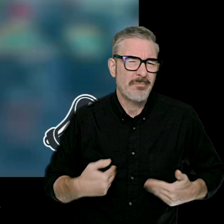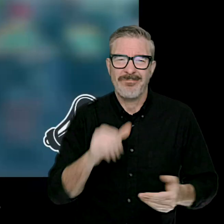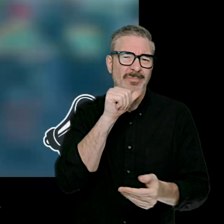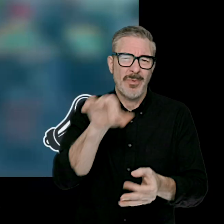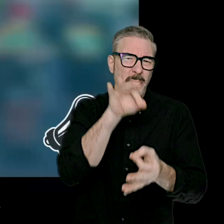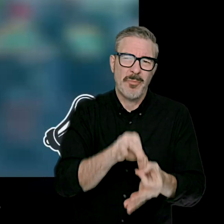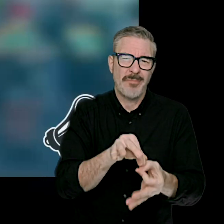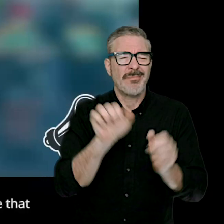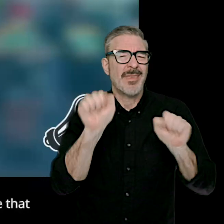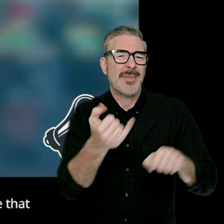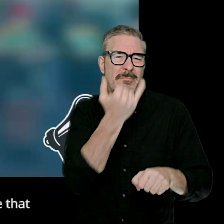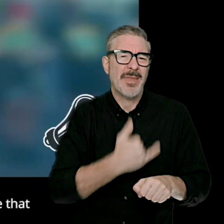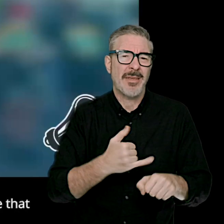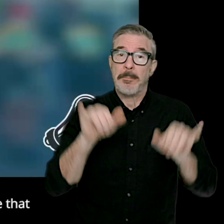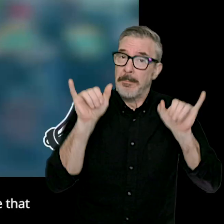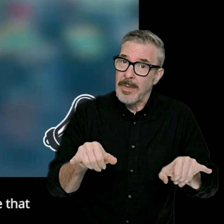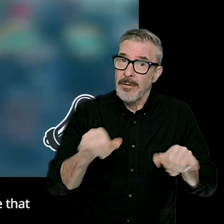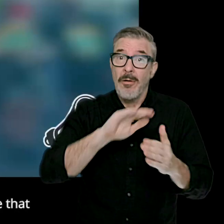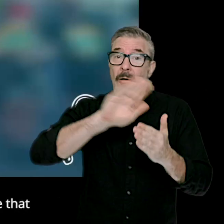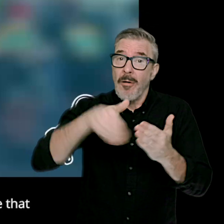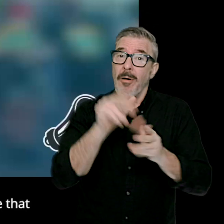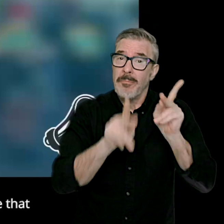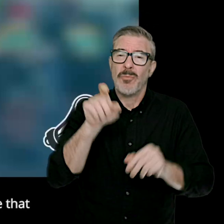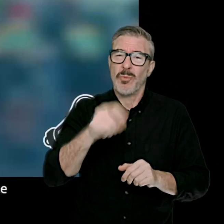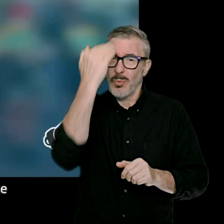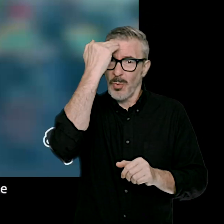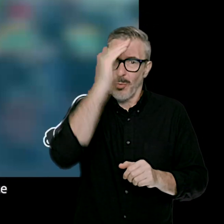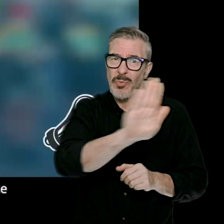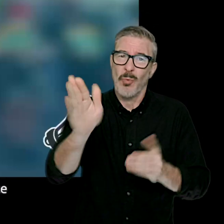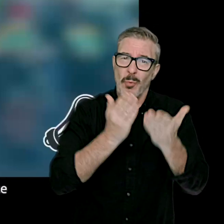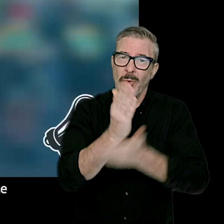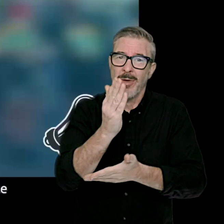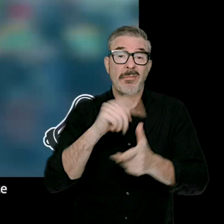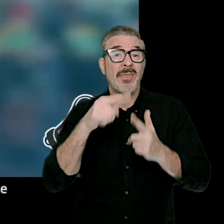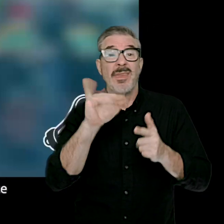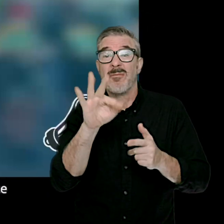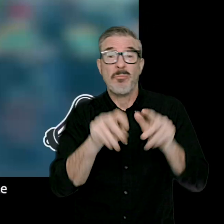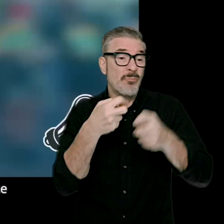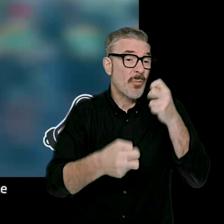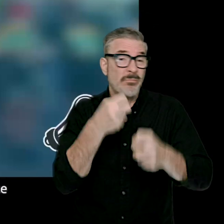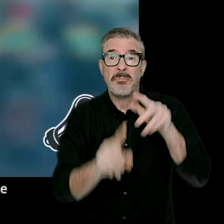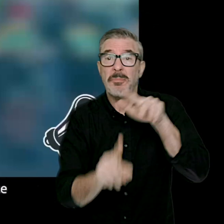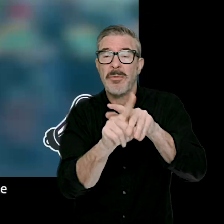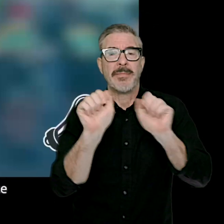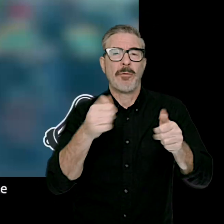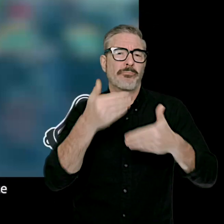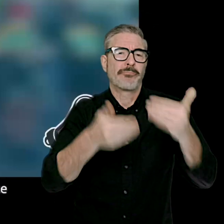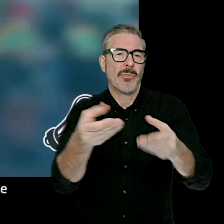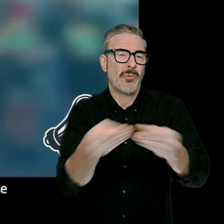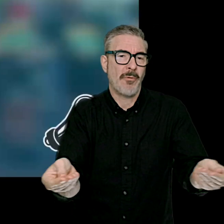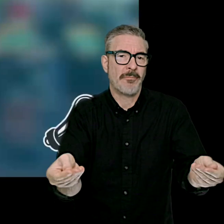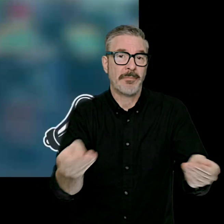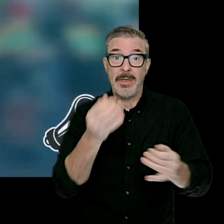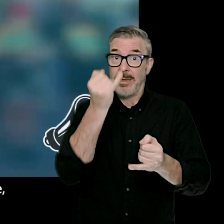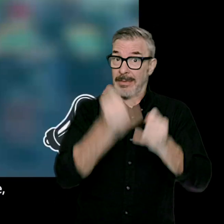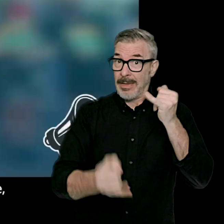mistakes. And lastly, it's important to acknowledge that there is an inherent power imbalance between employers and